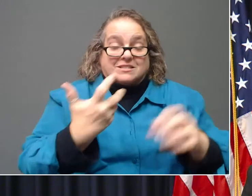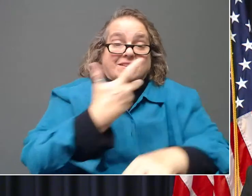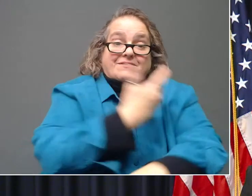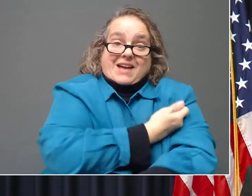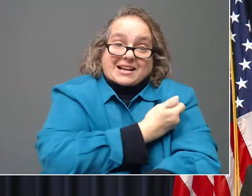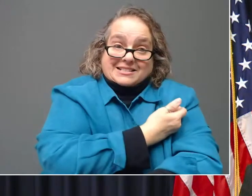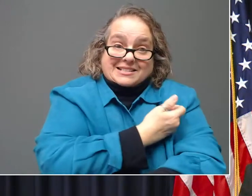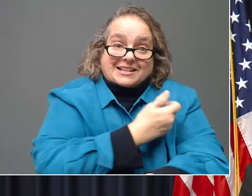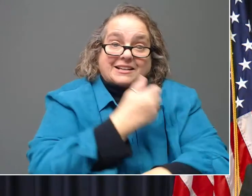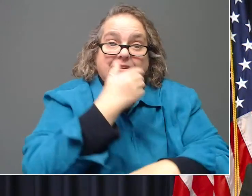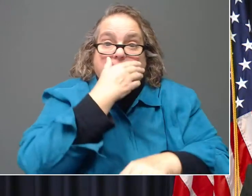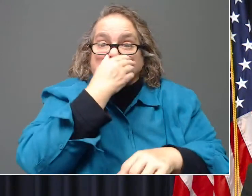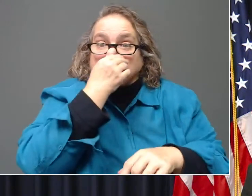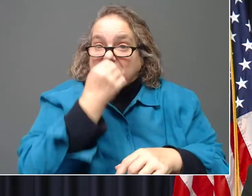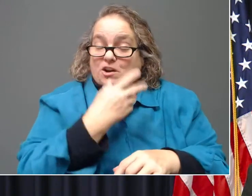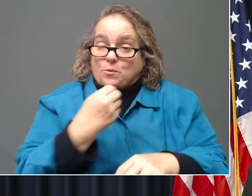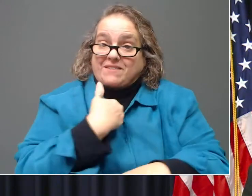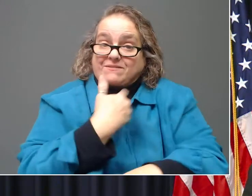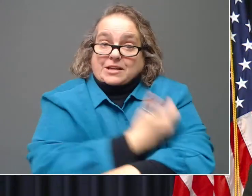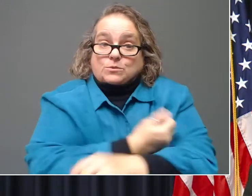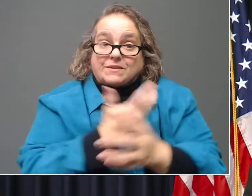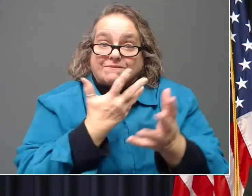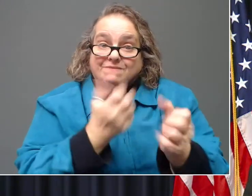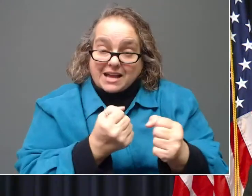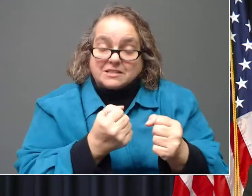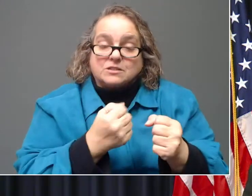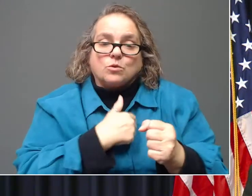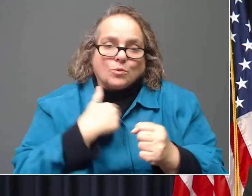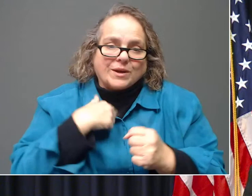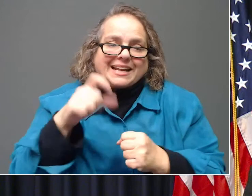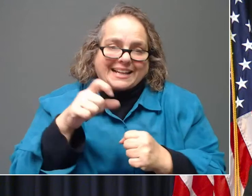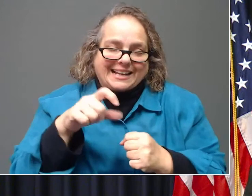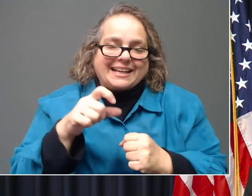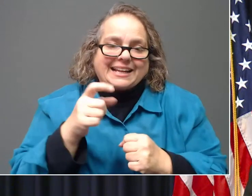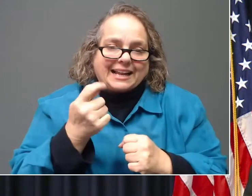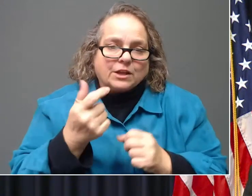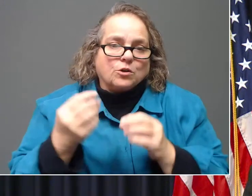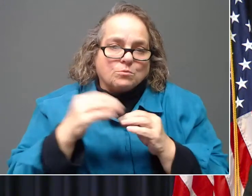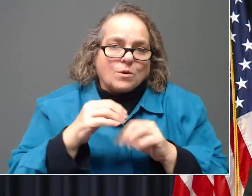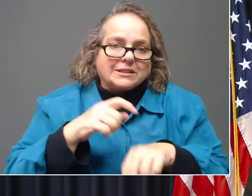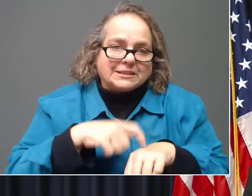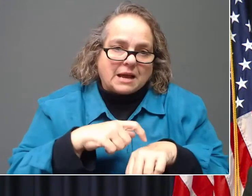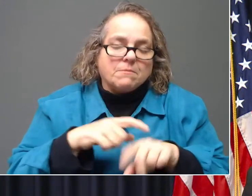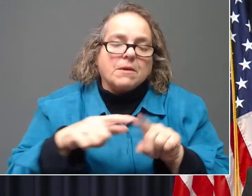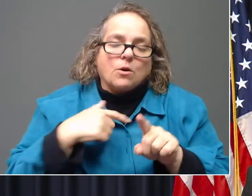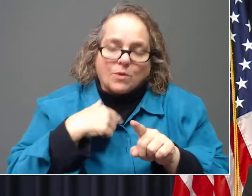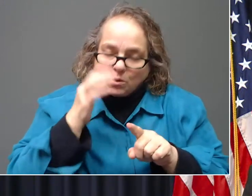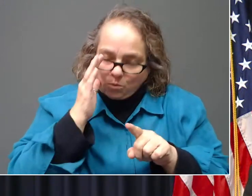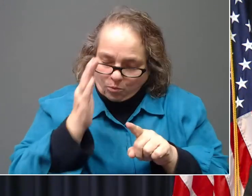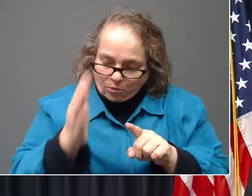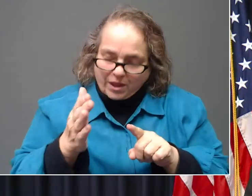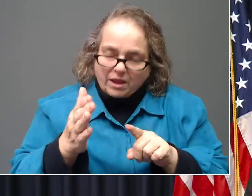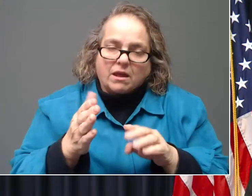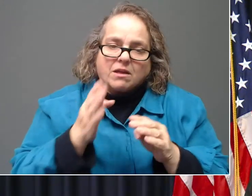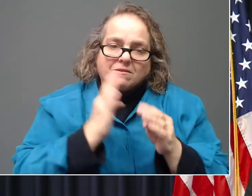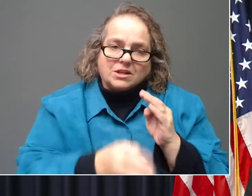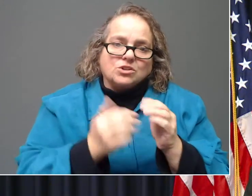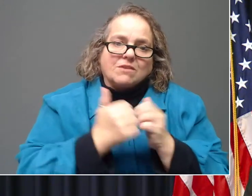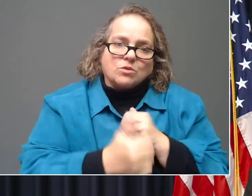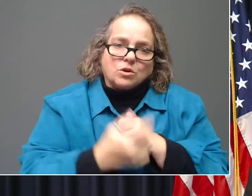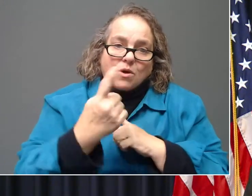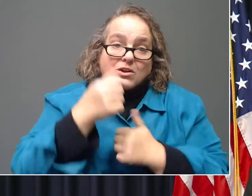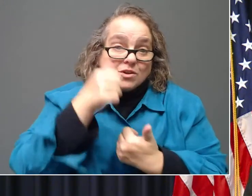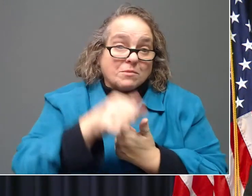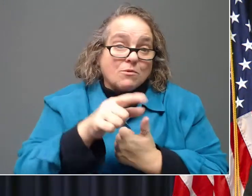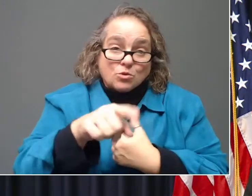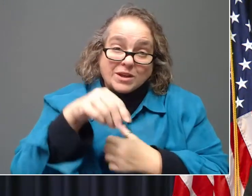we're vaccinating so quickly, we just need a little bit more time. But we're going to get to everybody. And remember, if you're in 1C, I